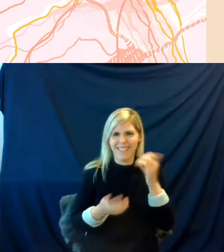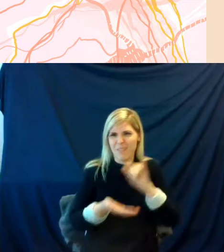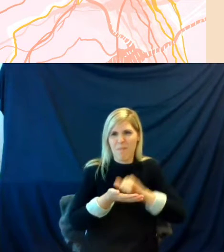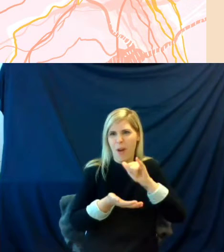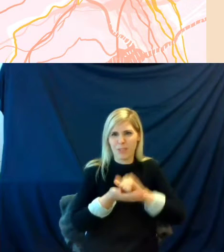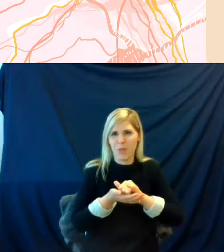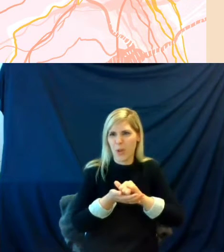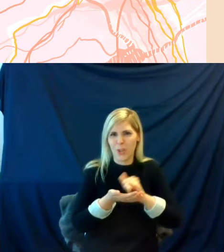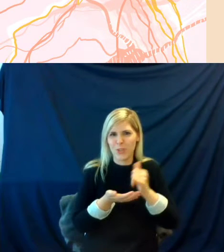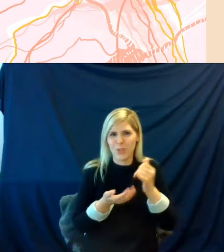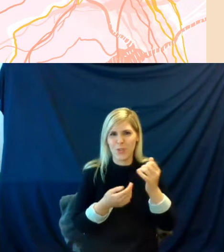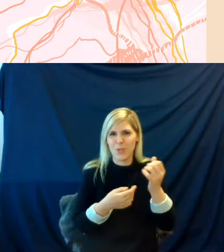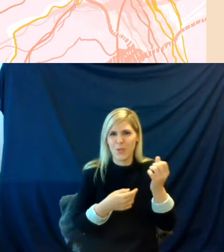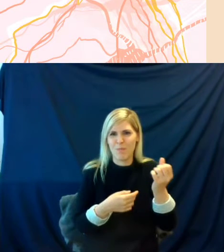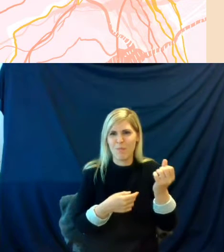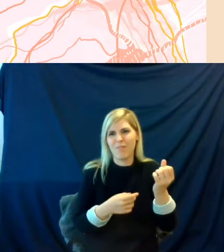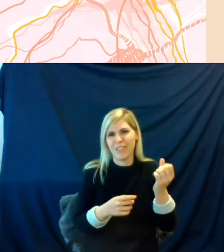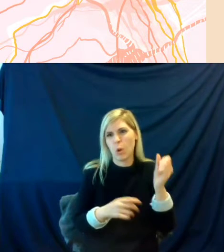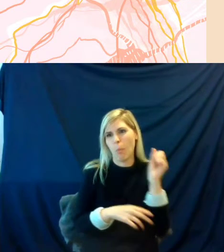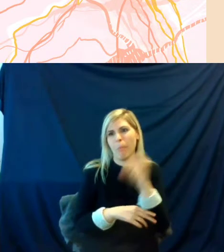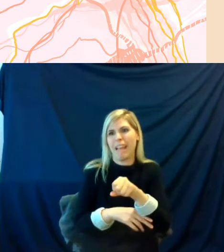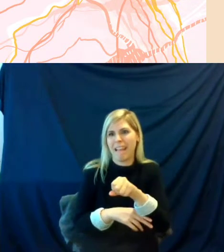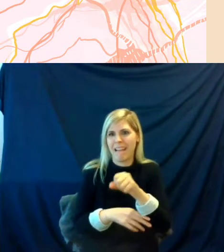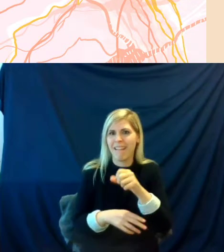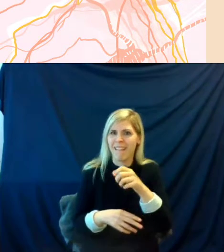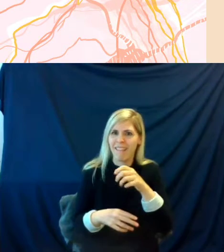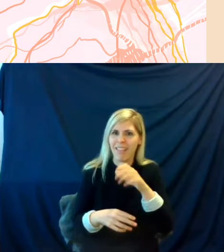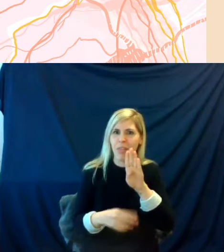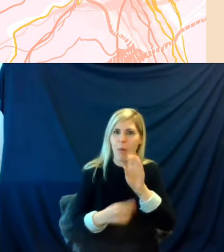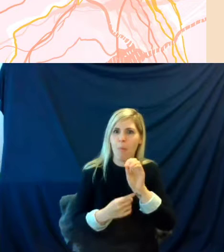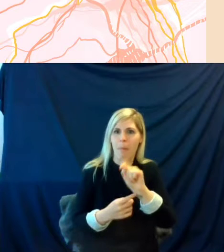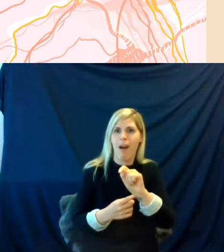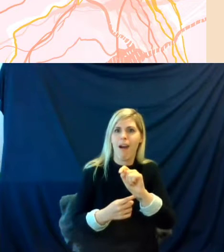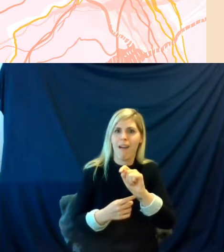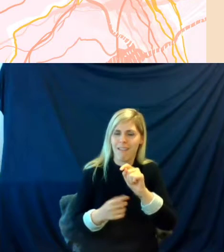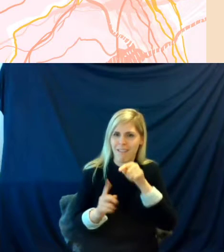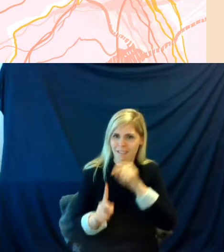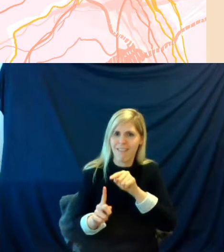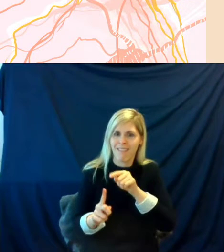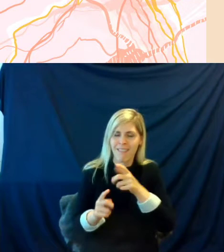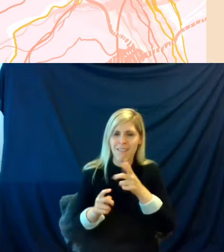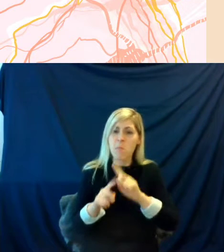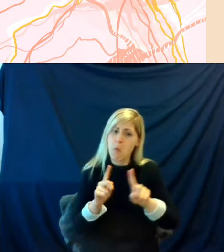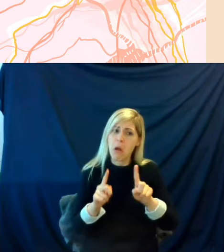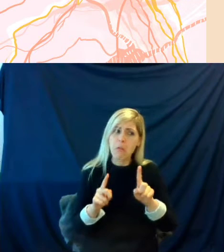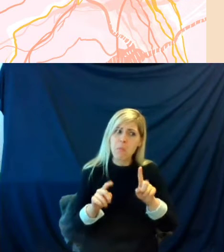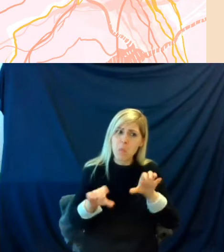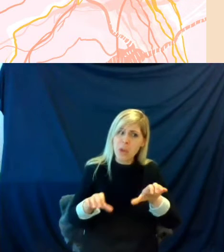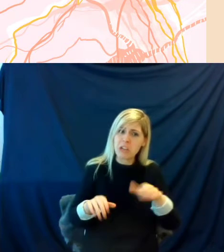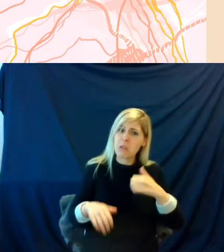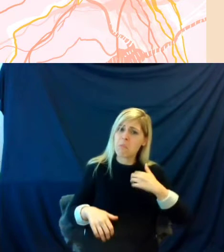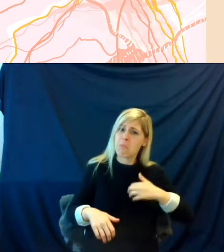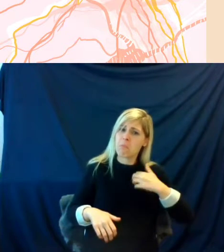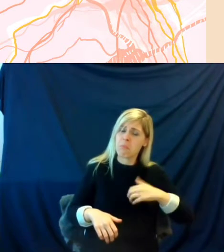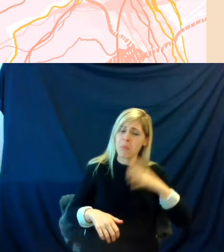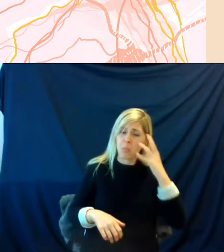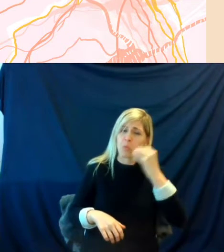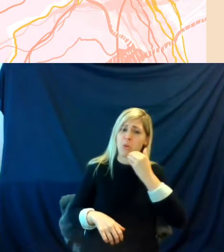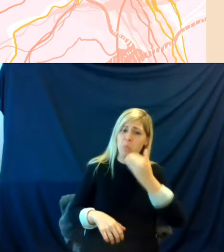an impossible to win against bot, but I think did pretty well.